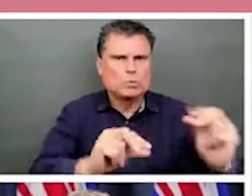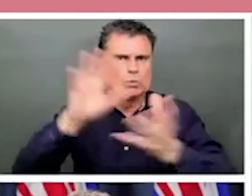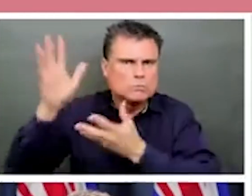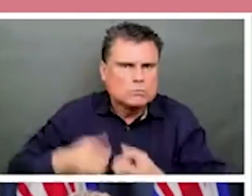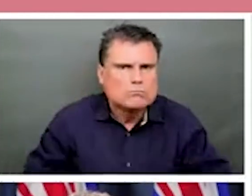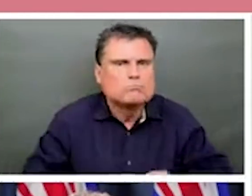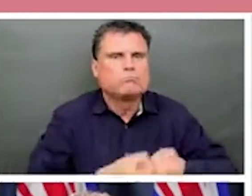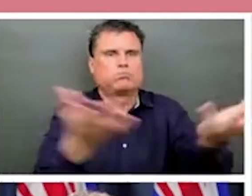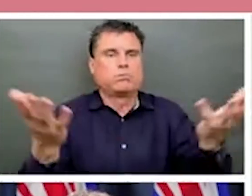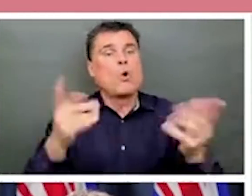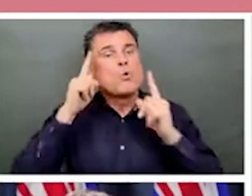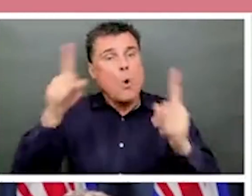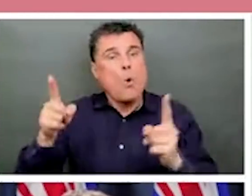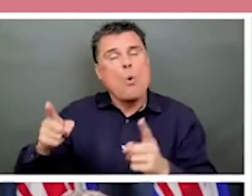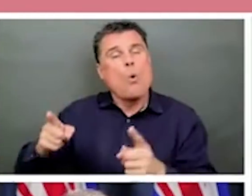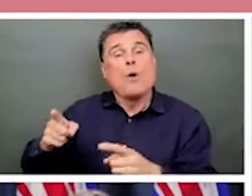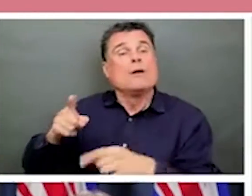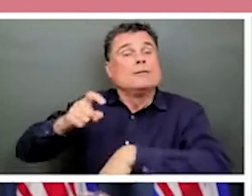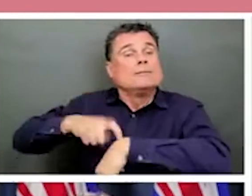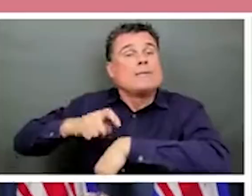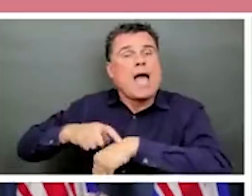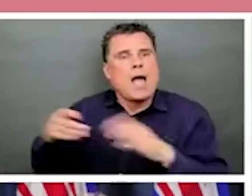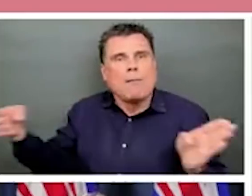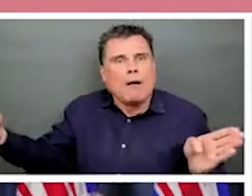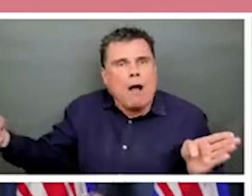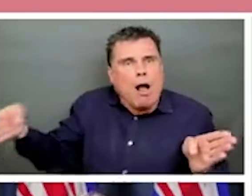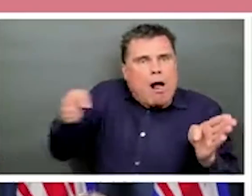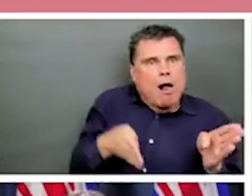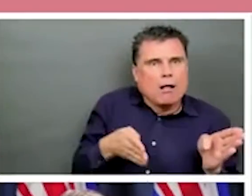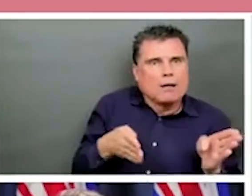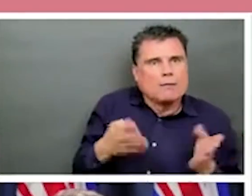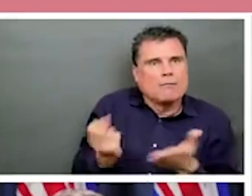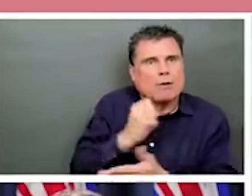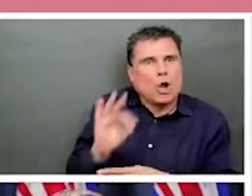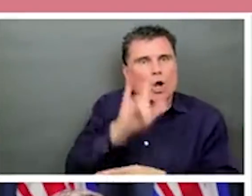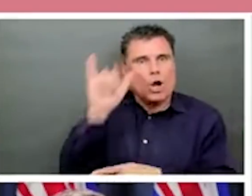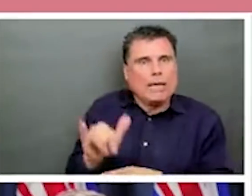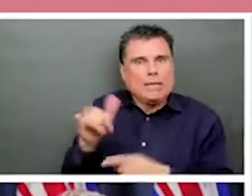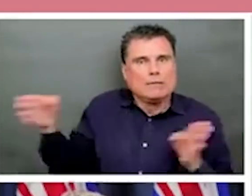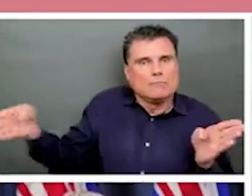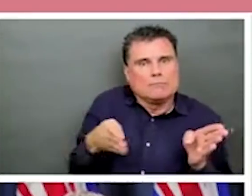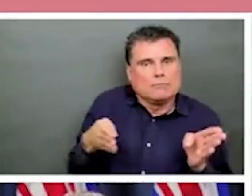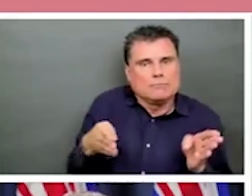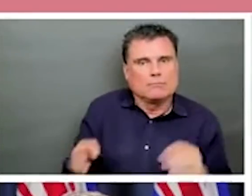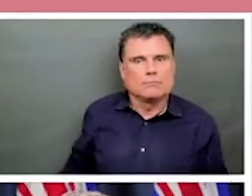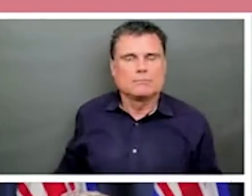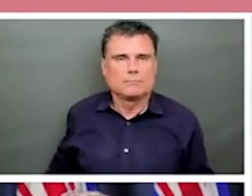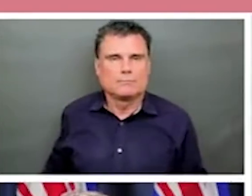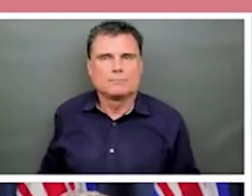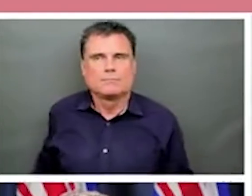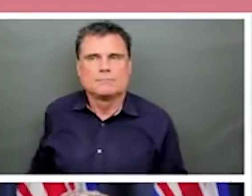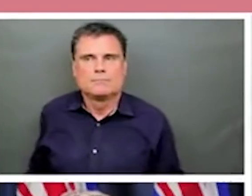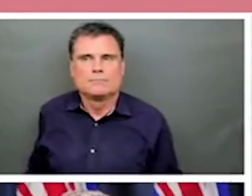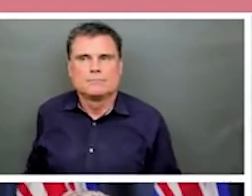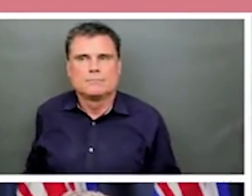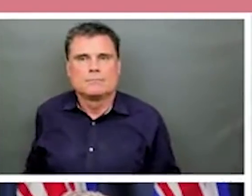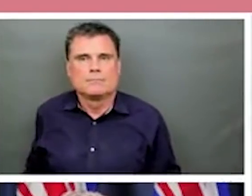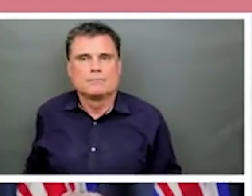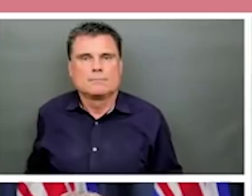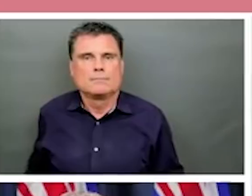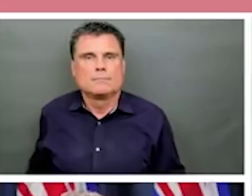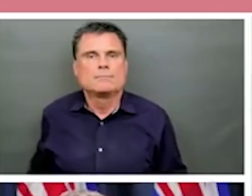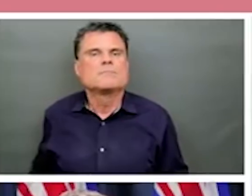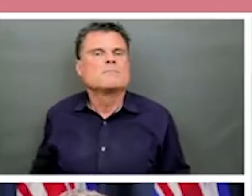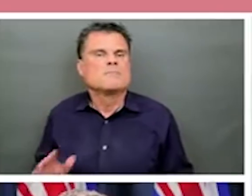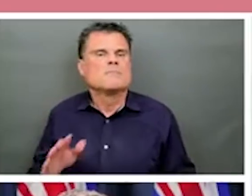population protection. So, this slide just very simply walks you through the numbers of the different